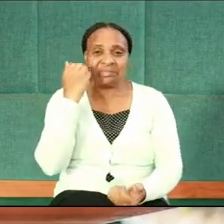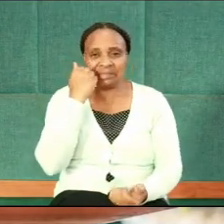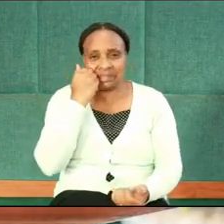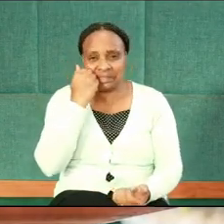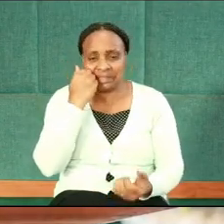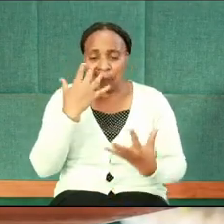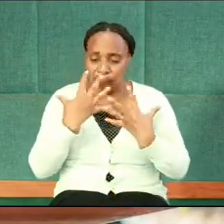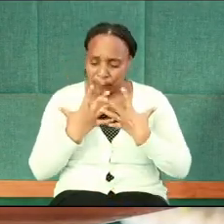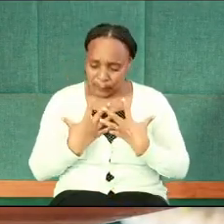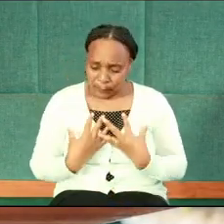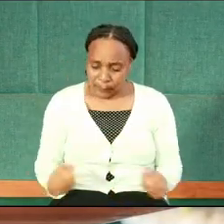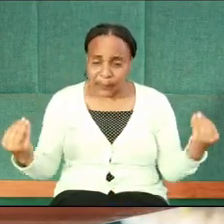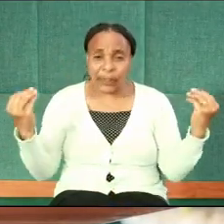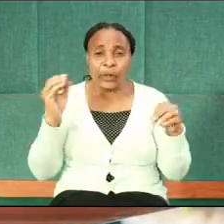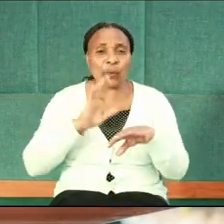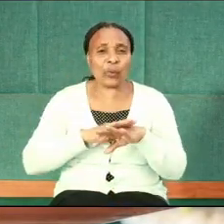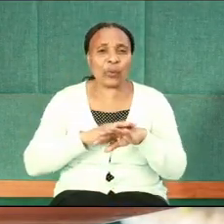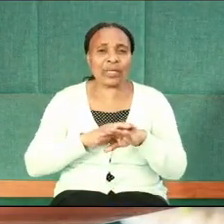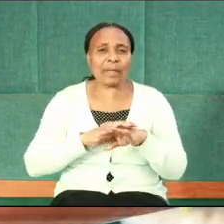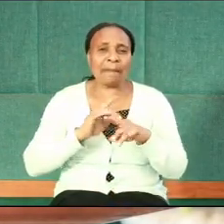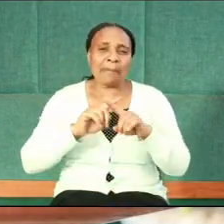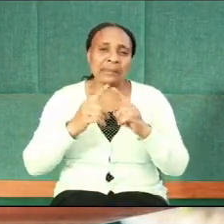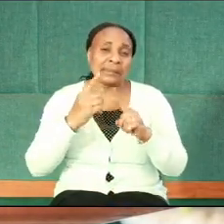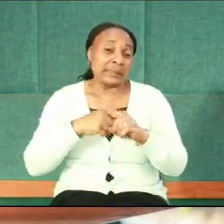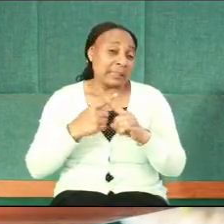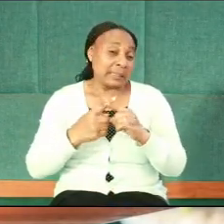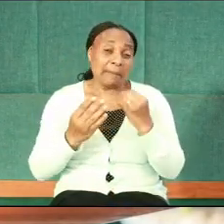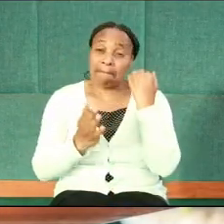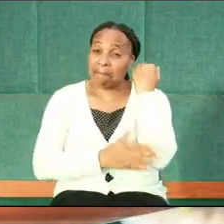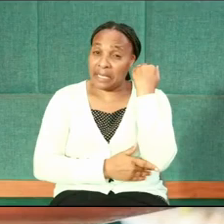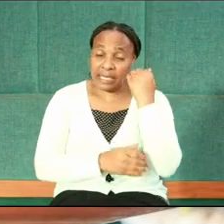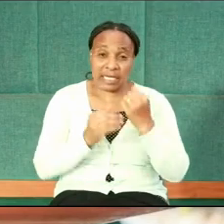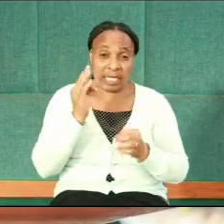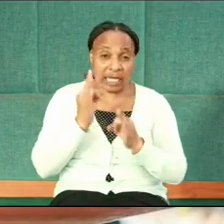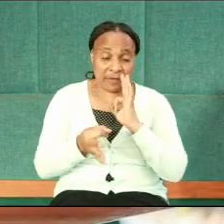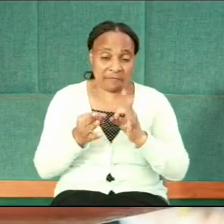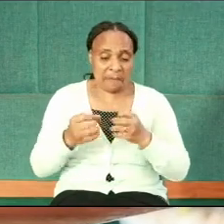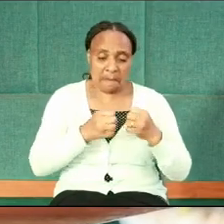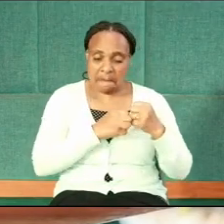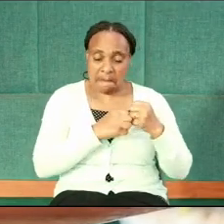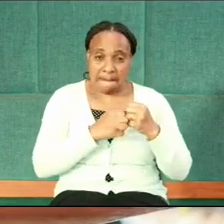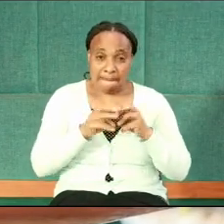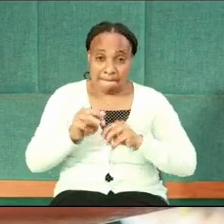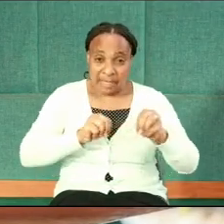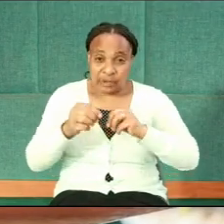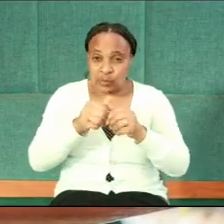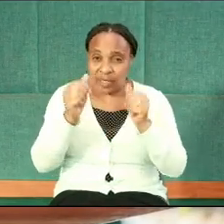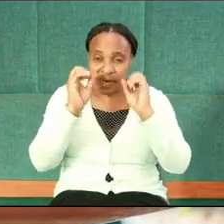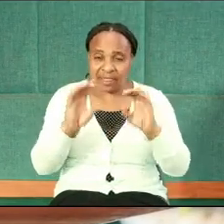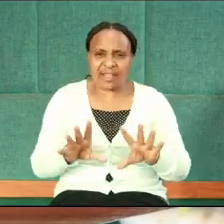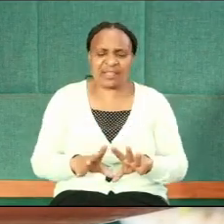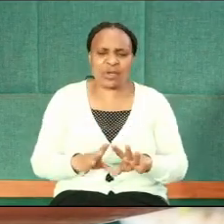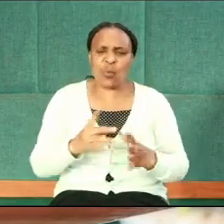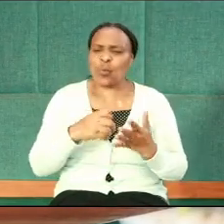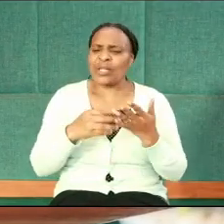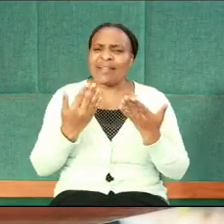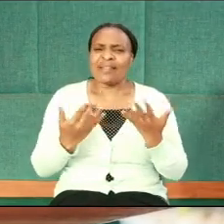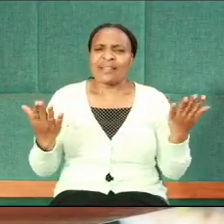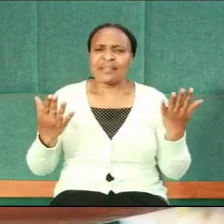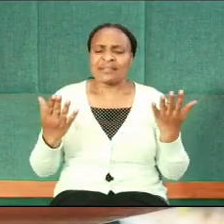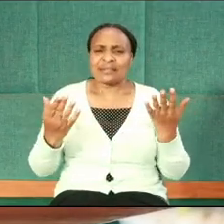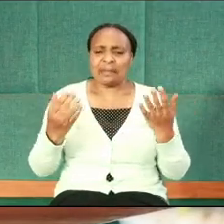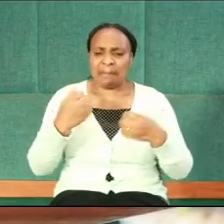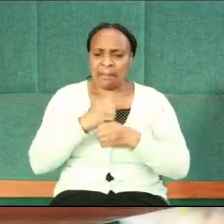but also stress can be very bad if you are not managing it well. So, what are these environments that cause it? The